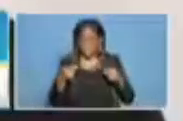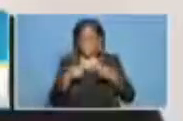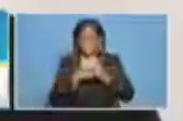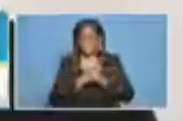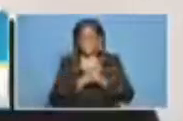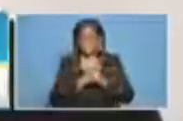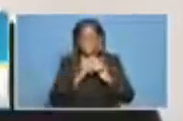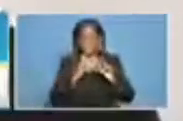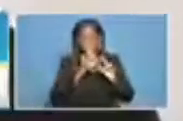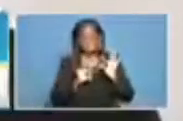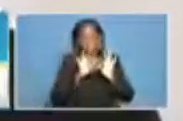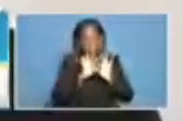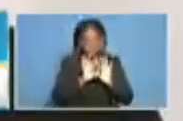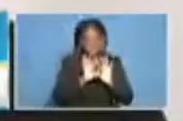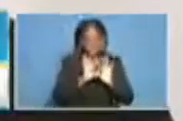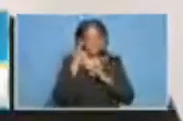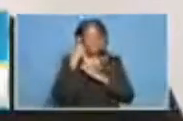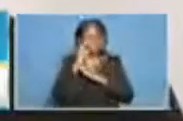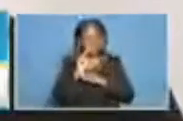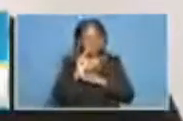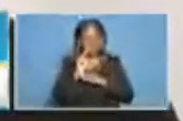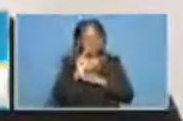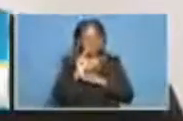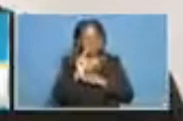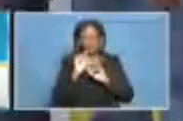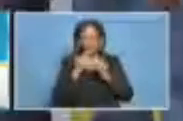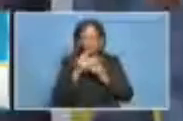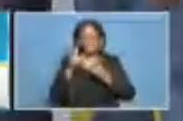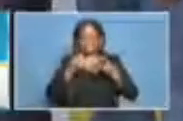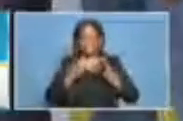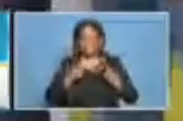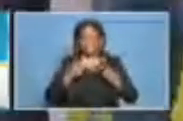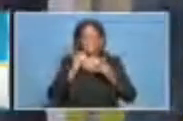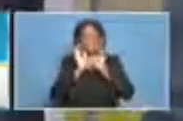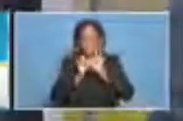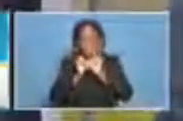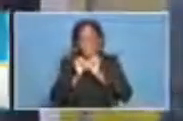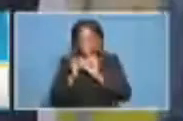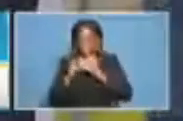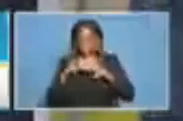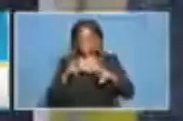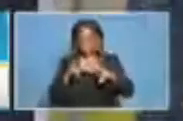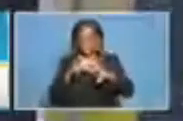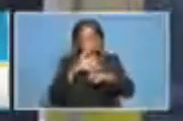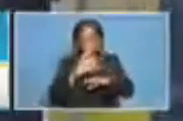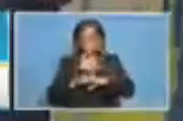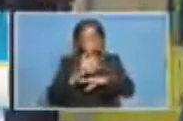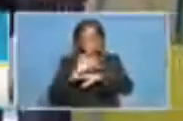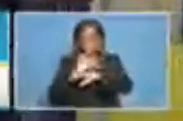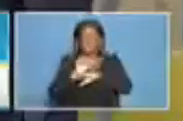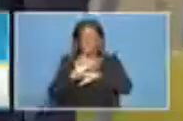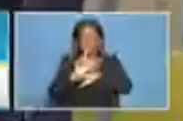important for this project to come to Eleuthera because I can tell you we need it. For Rowdy Boys Construction out of Long